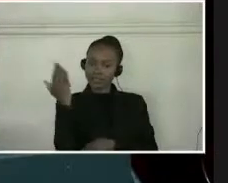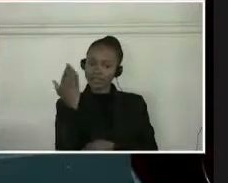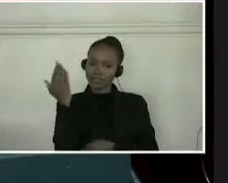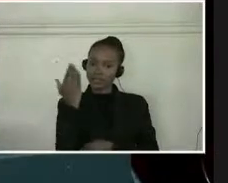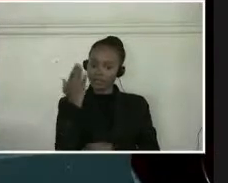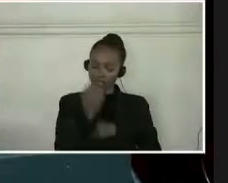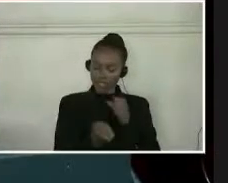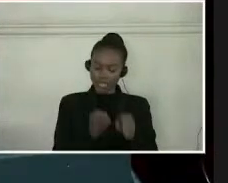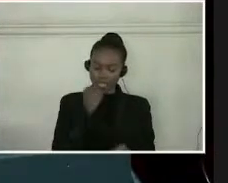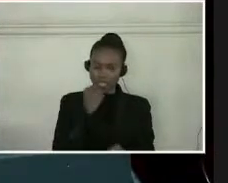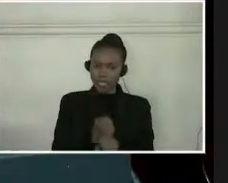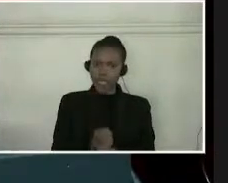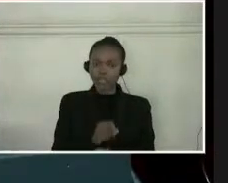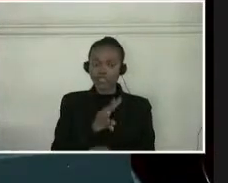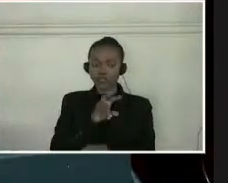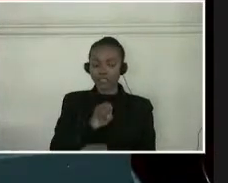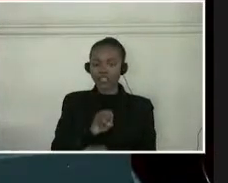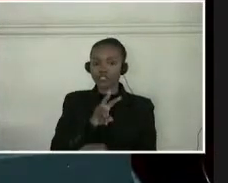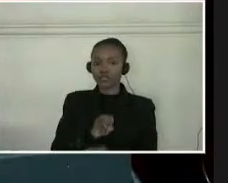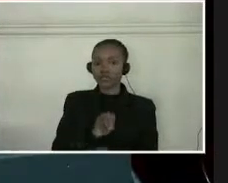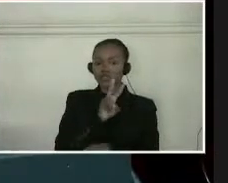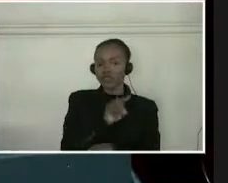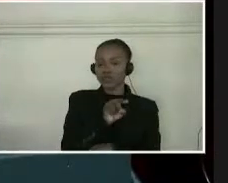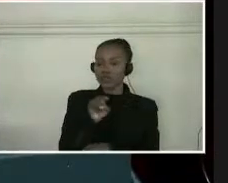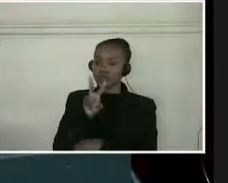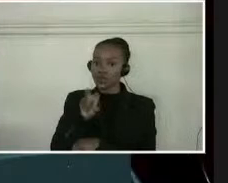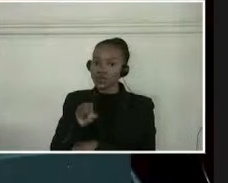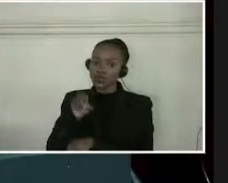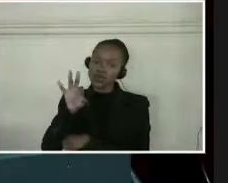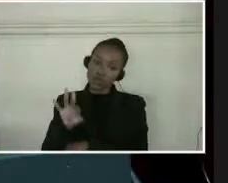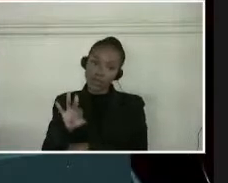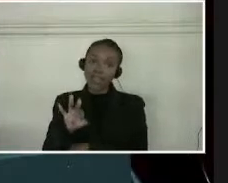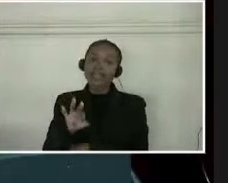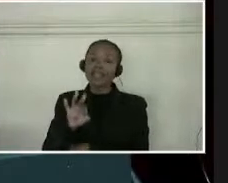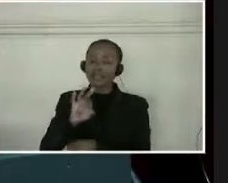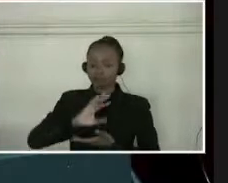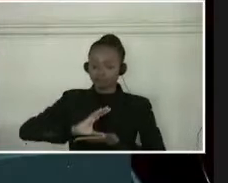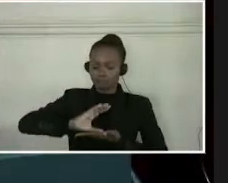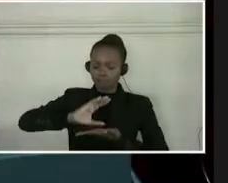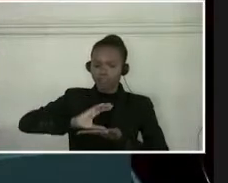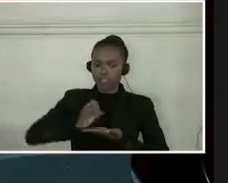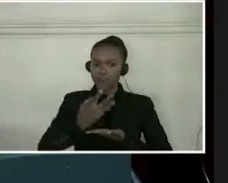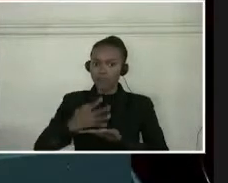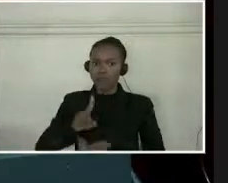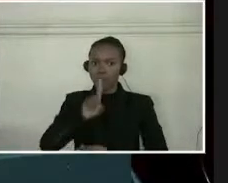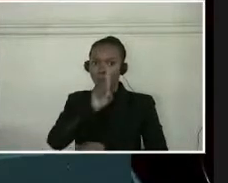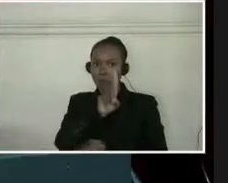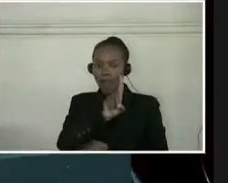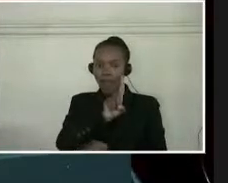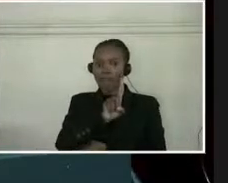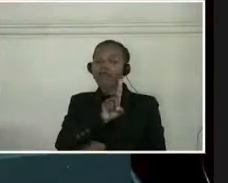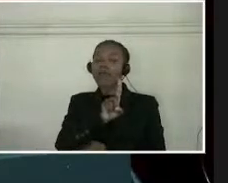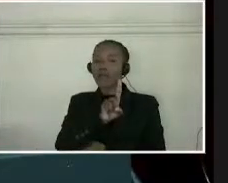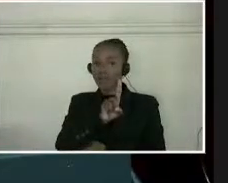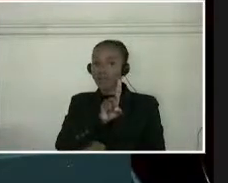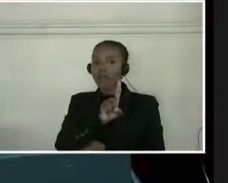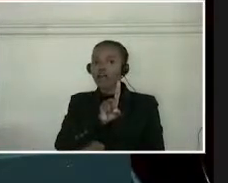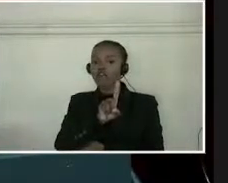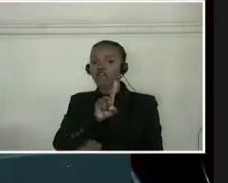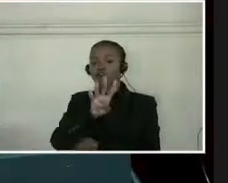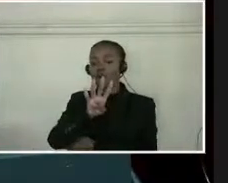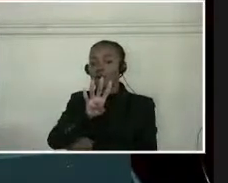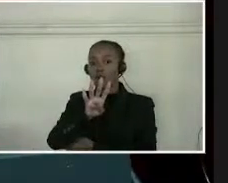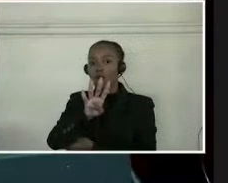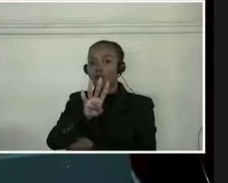year which is one billion 489 million and 55